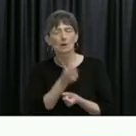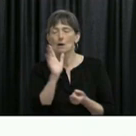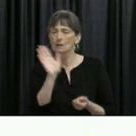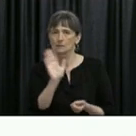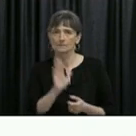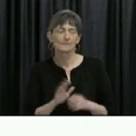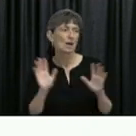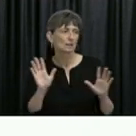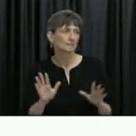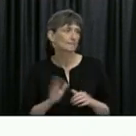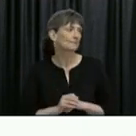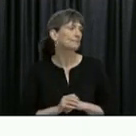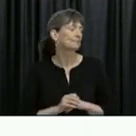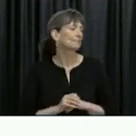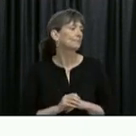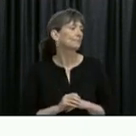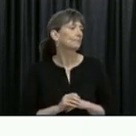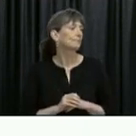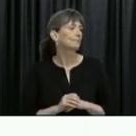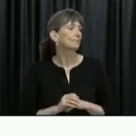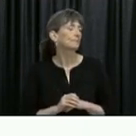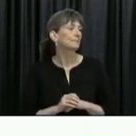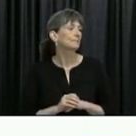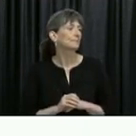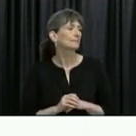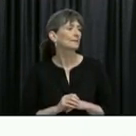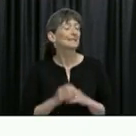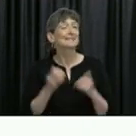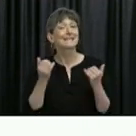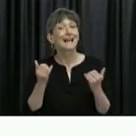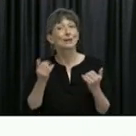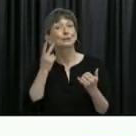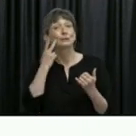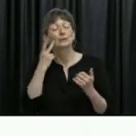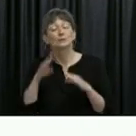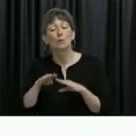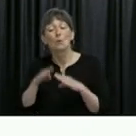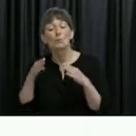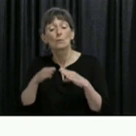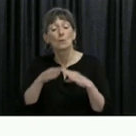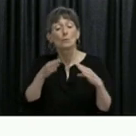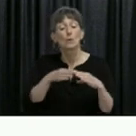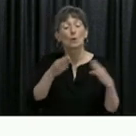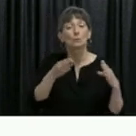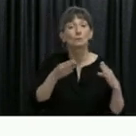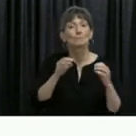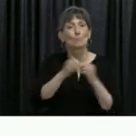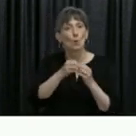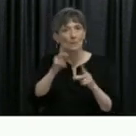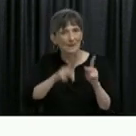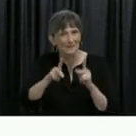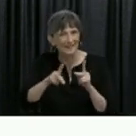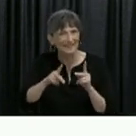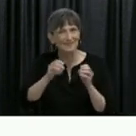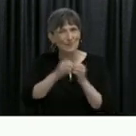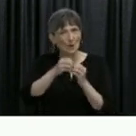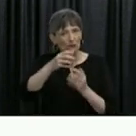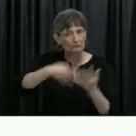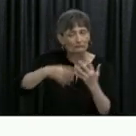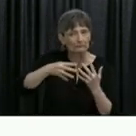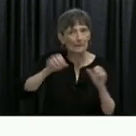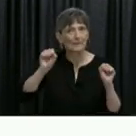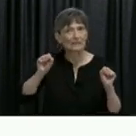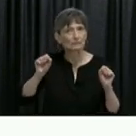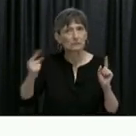So, what we're going to talk to you today about is as we start to open up, you're going to find that you're going to go out more, you're going to run into people. And so, the number of potential